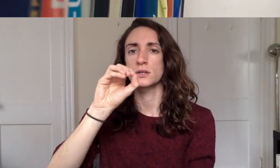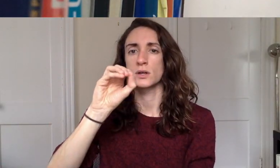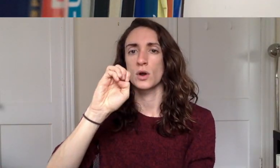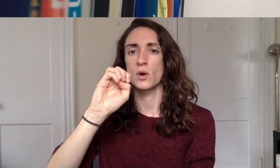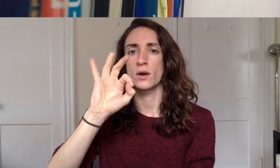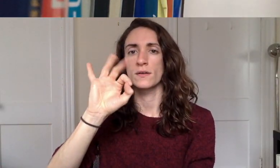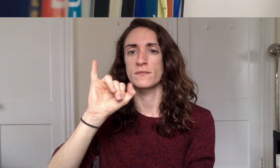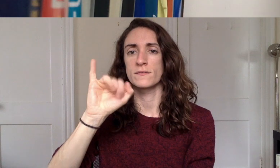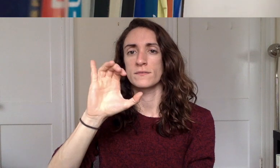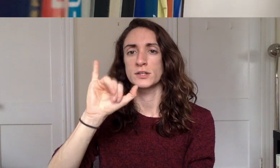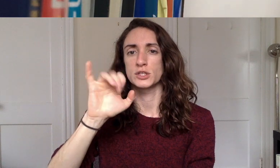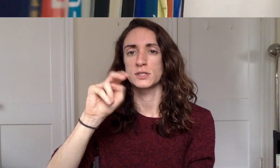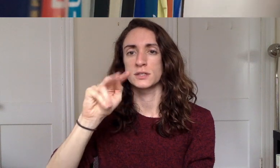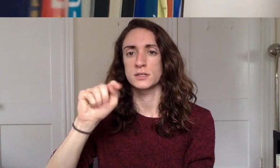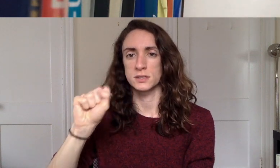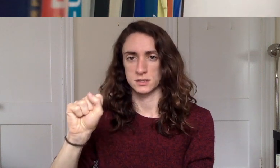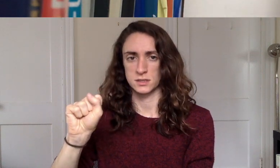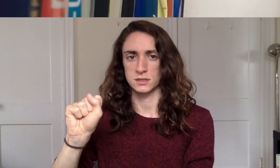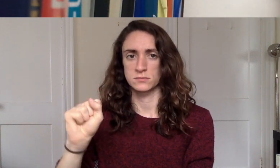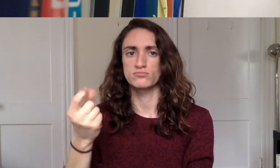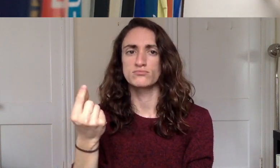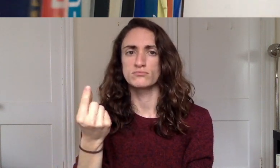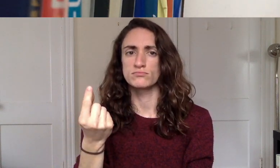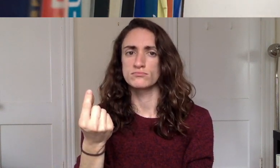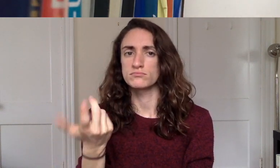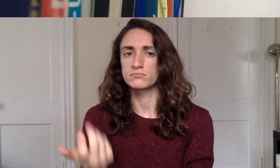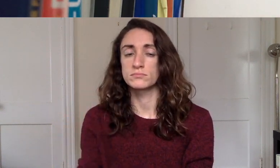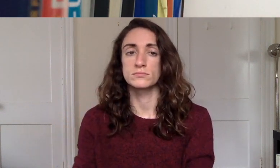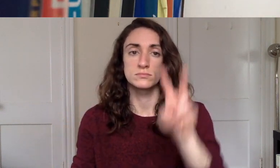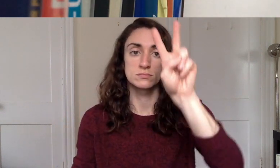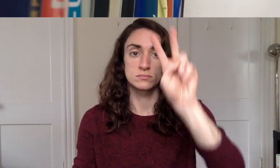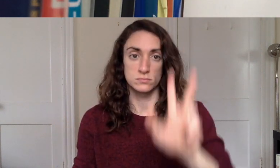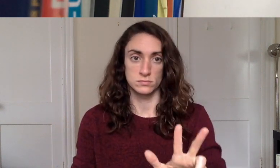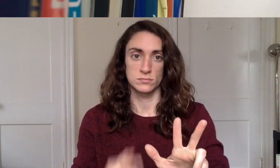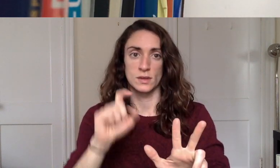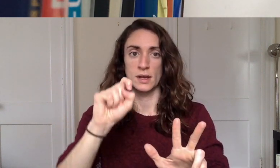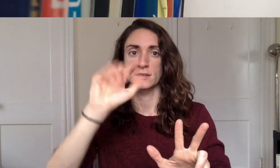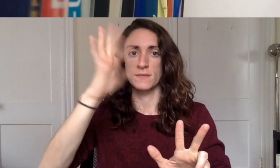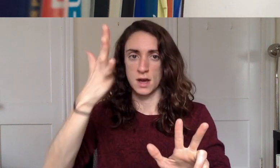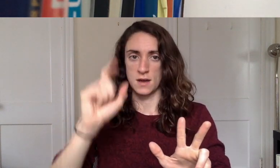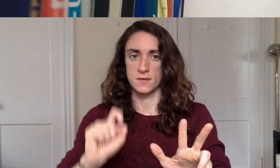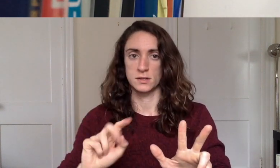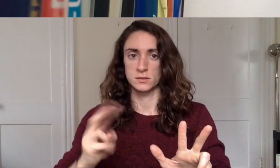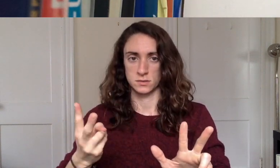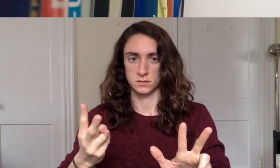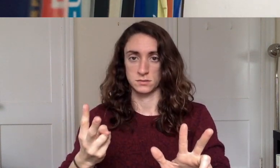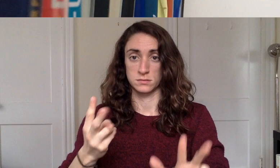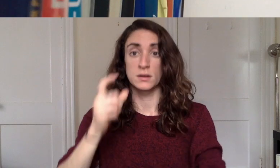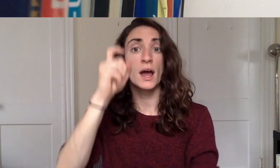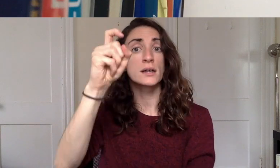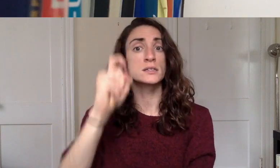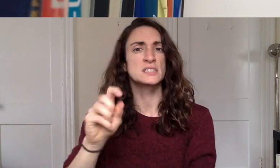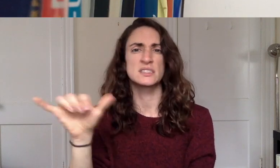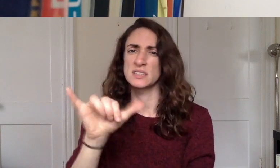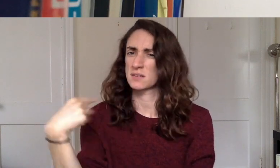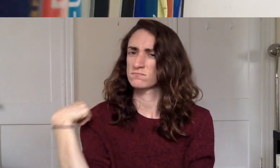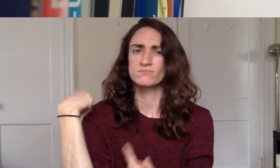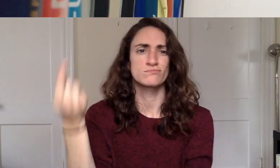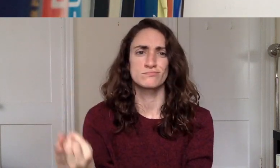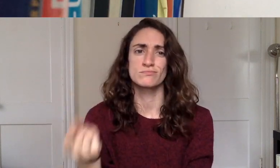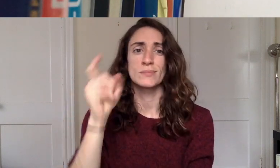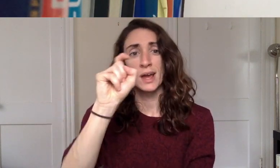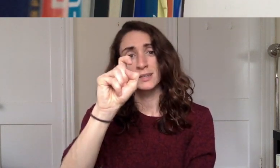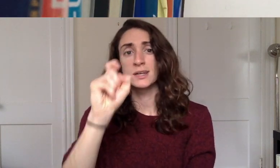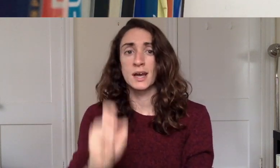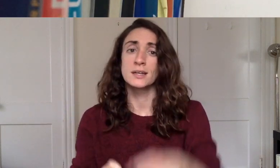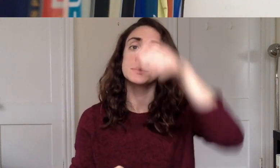Okay, now suppose that there are also coefficients in a problem like this. The way that we deal with these x and exponent terms is going to be just the same as we've